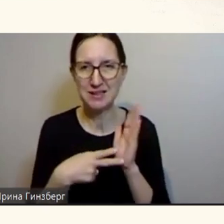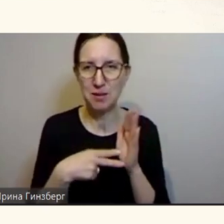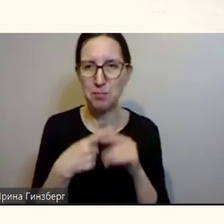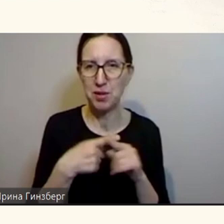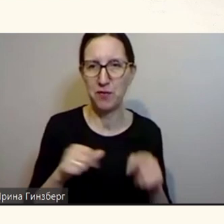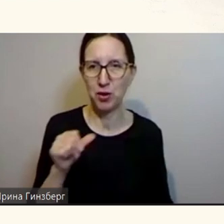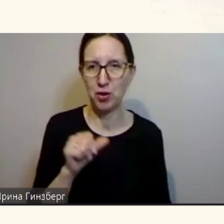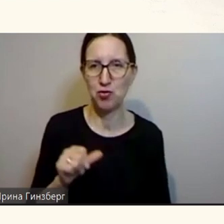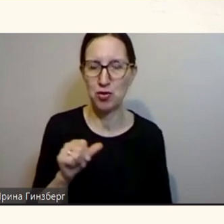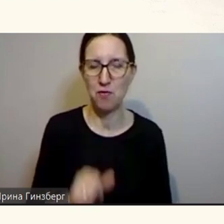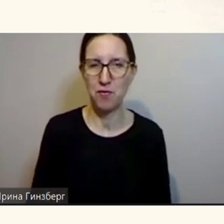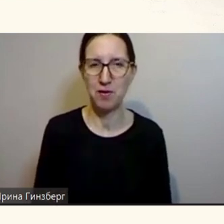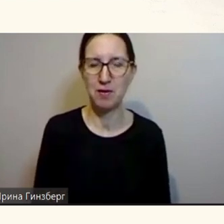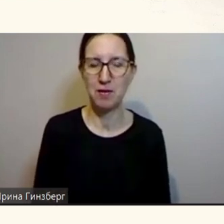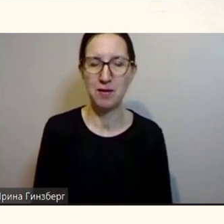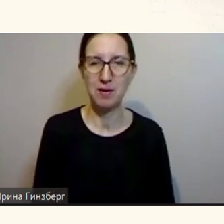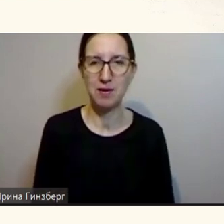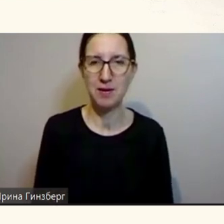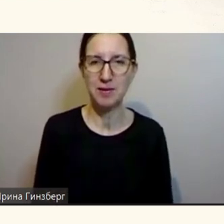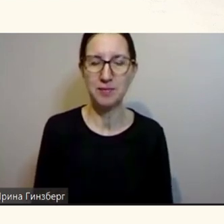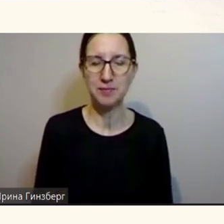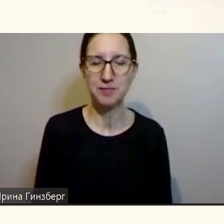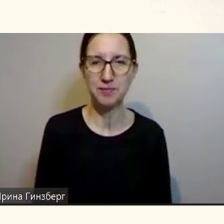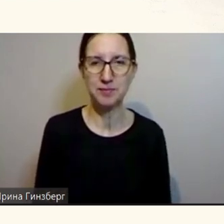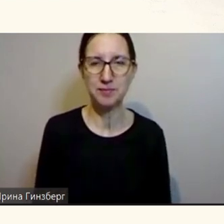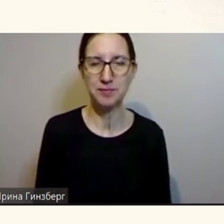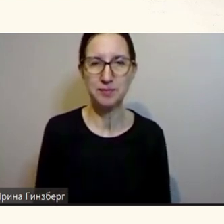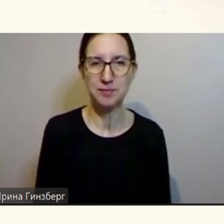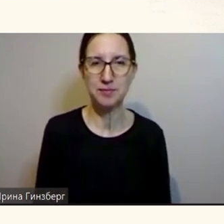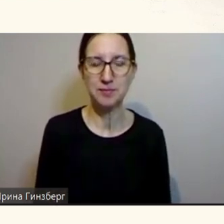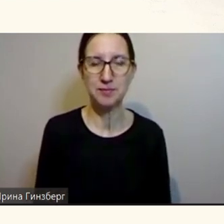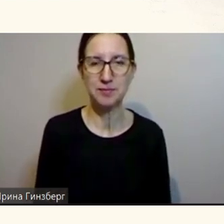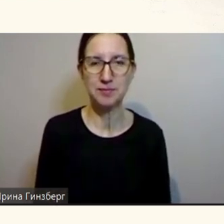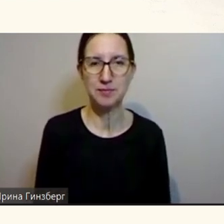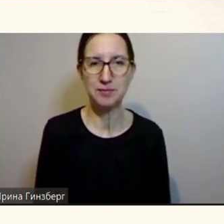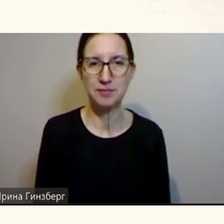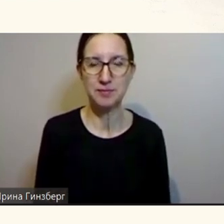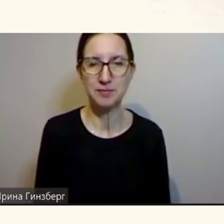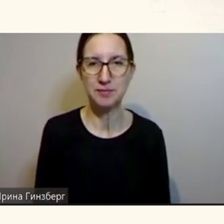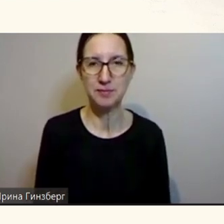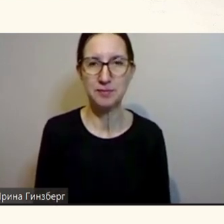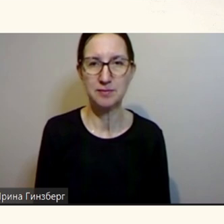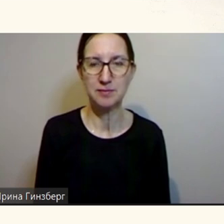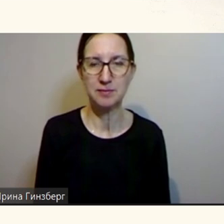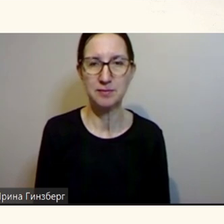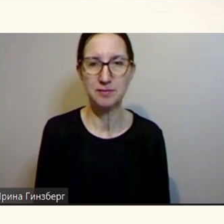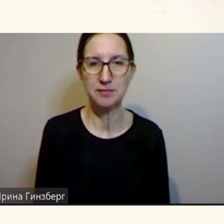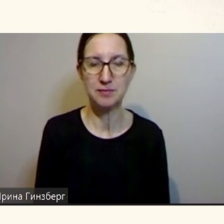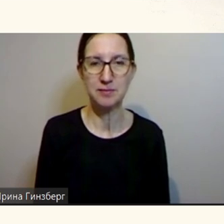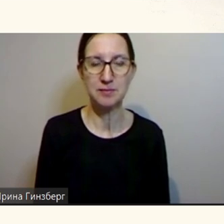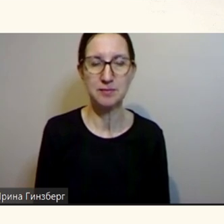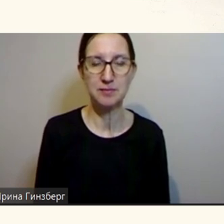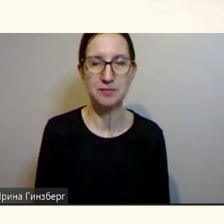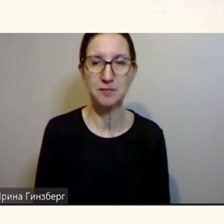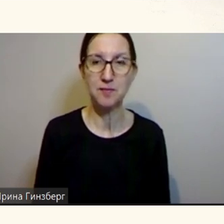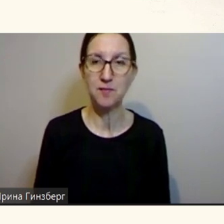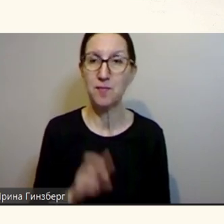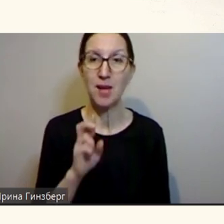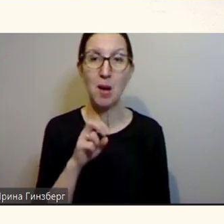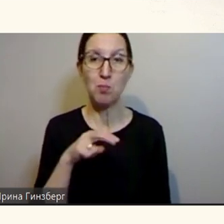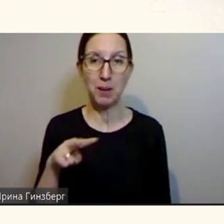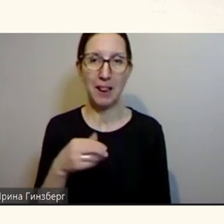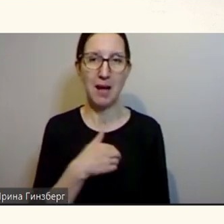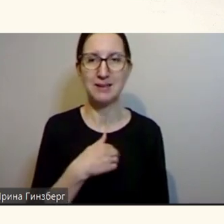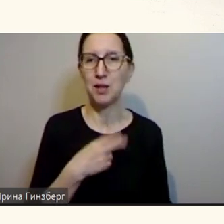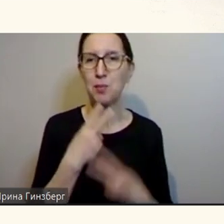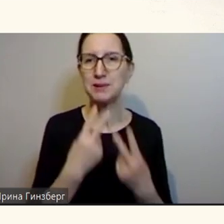and it shows every little, the whole thing. Bill was working, he was trying to see how far you could stretch